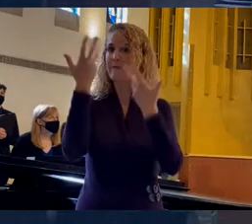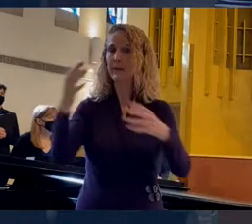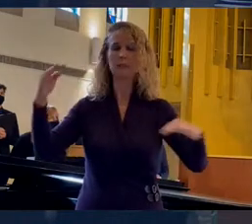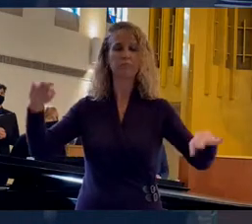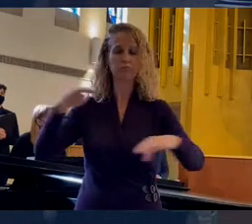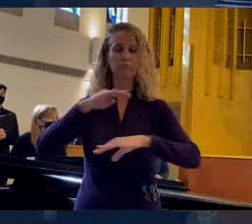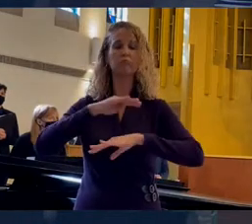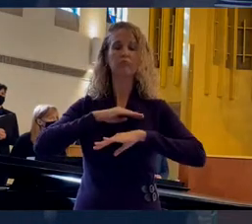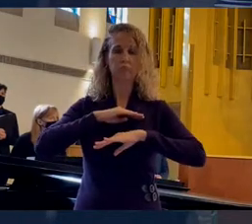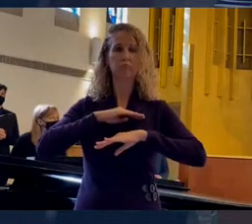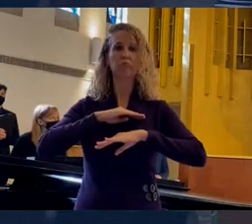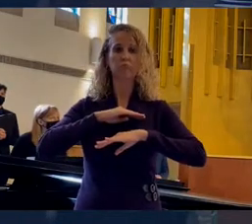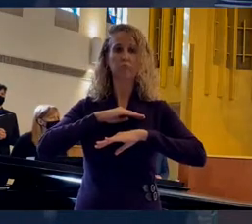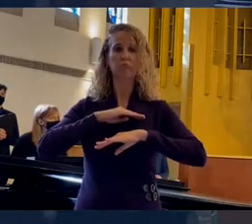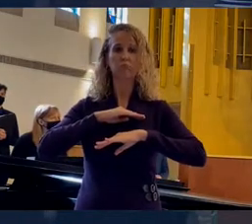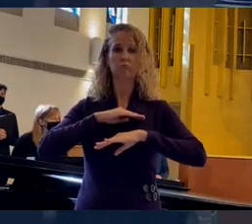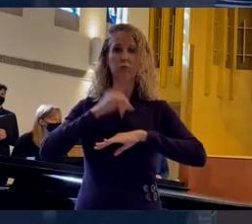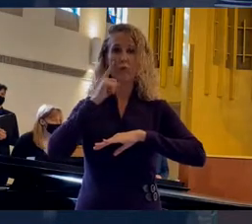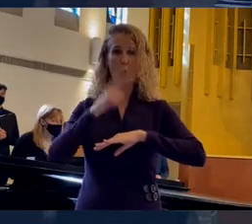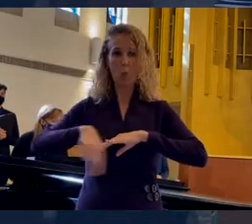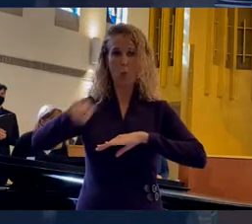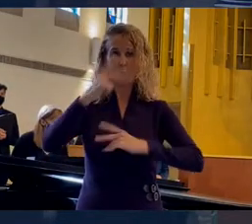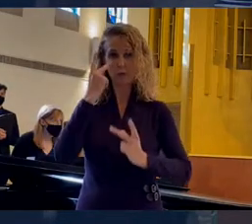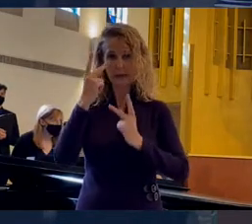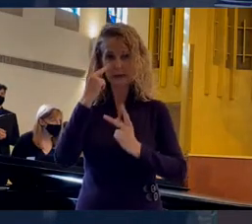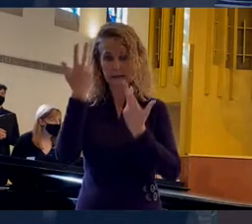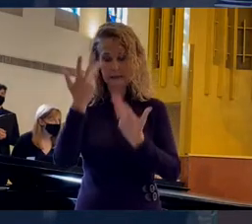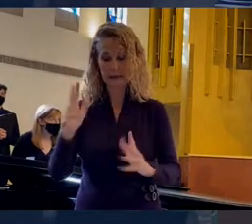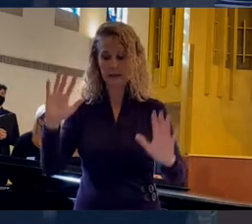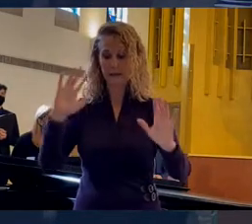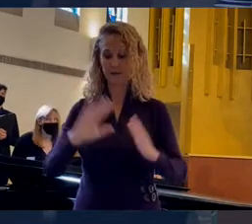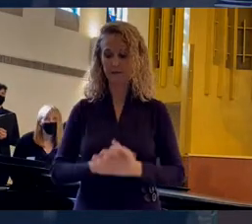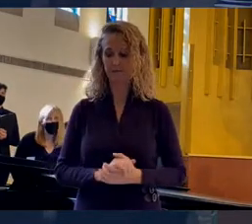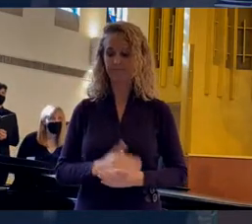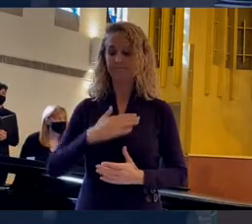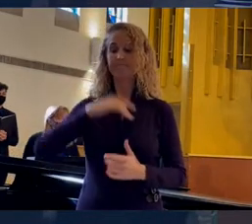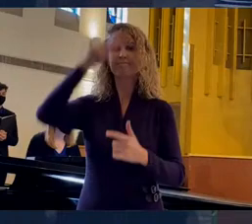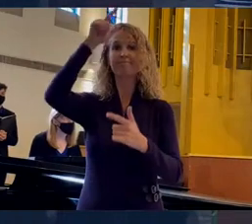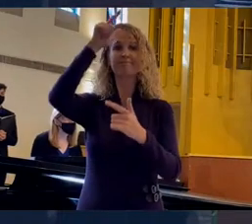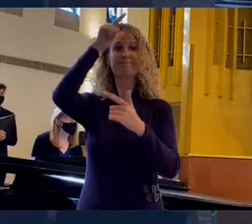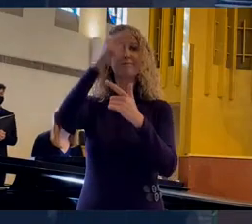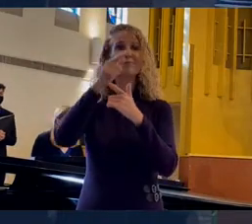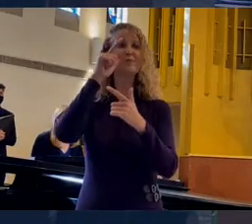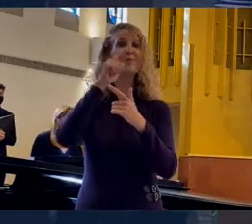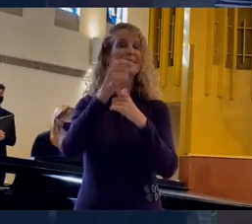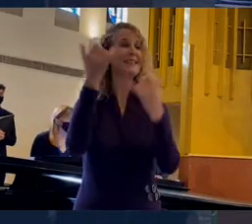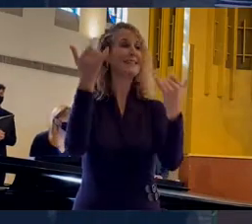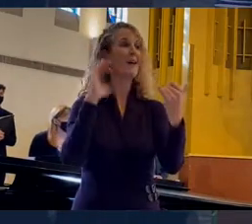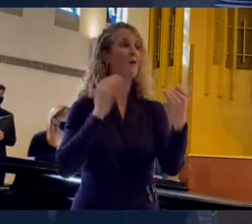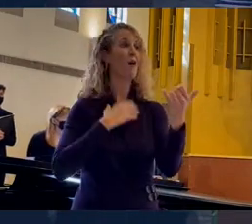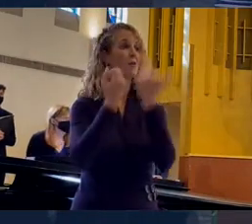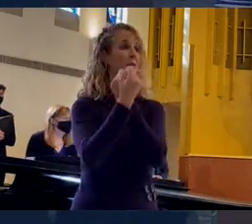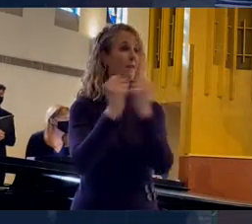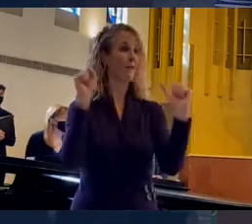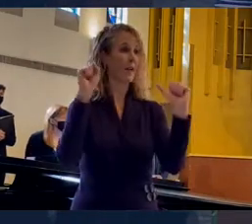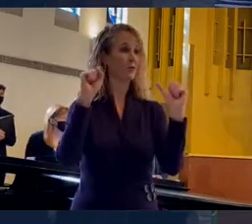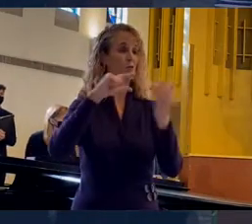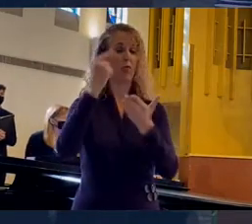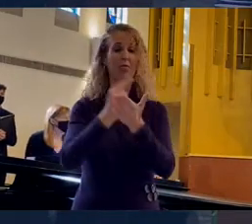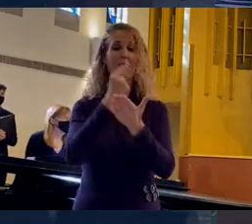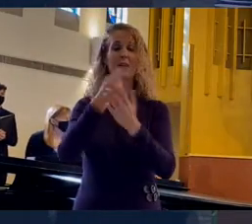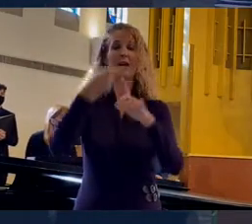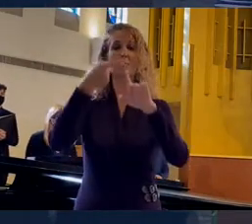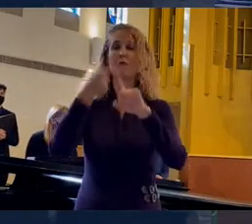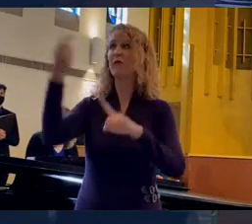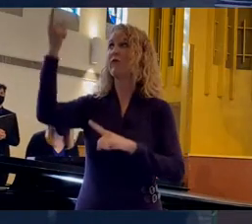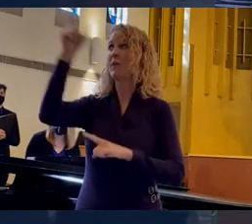is fulfilled in your hearing." My sisters and brothers, for our salvation, the gospel of